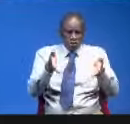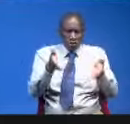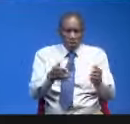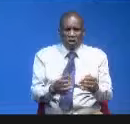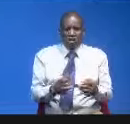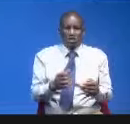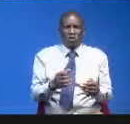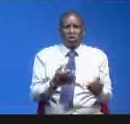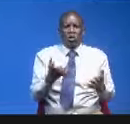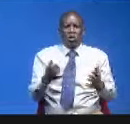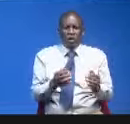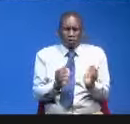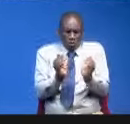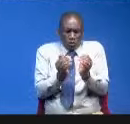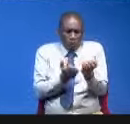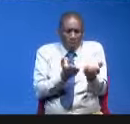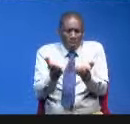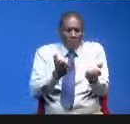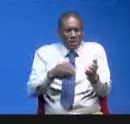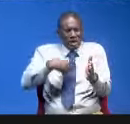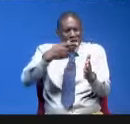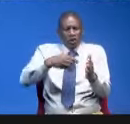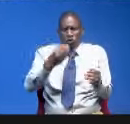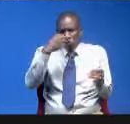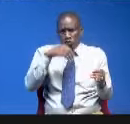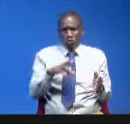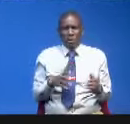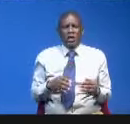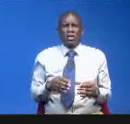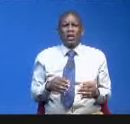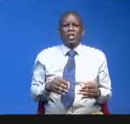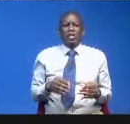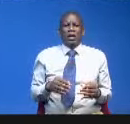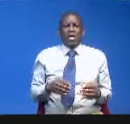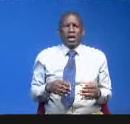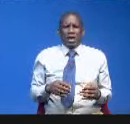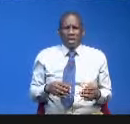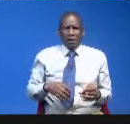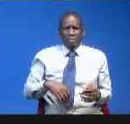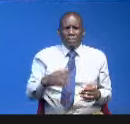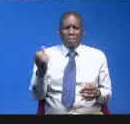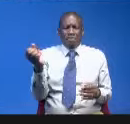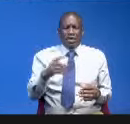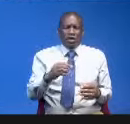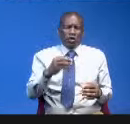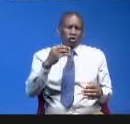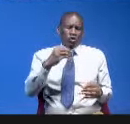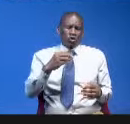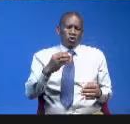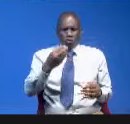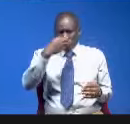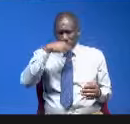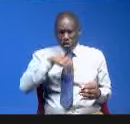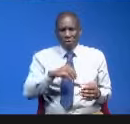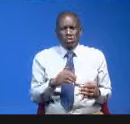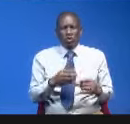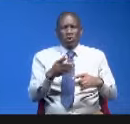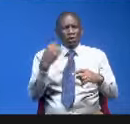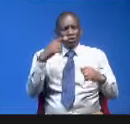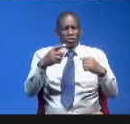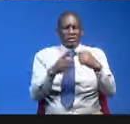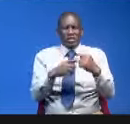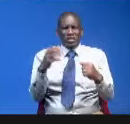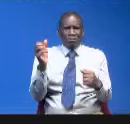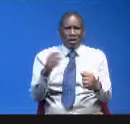where small commercial and industrial consumers are required to meet a monthly consumption threshold tracked for 6 months